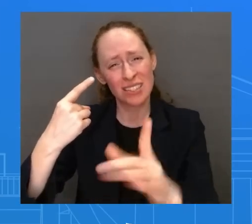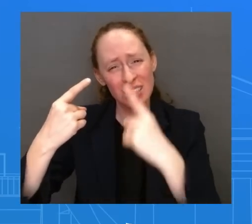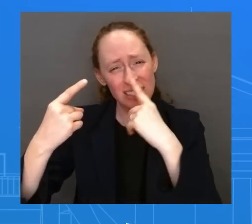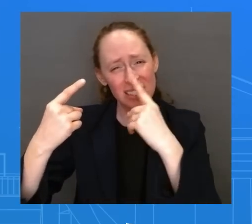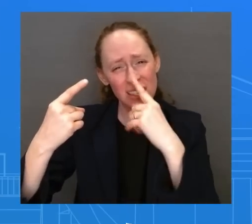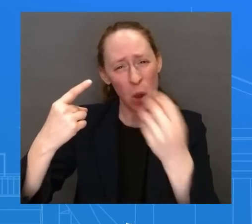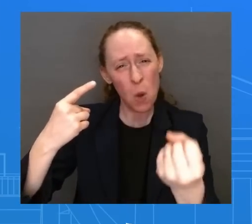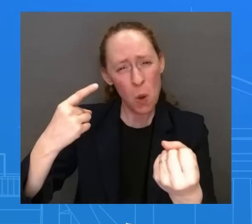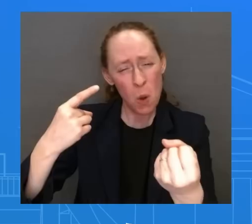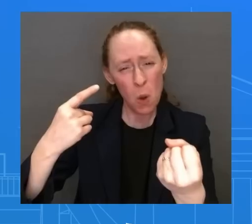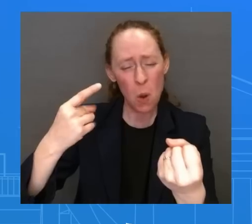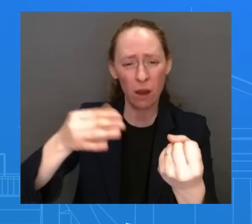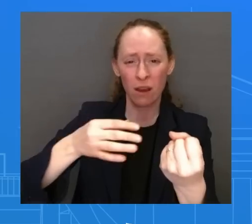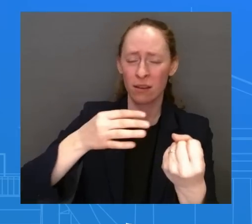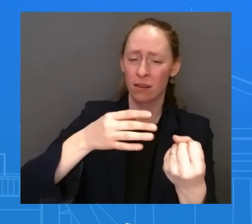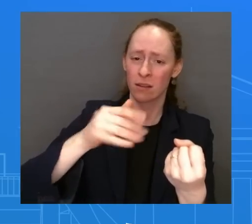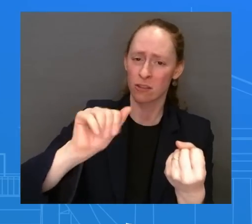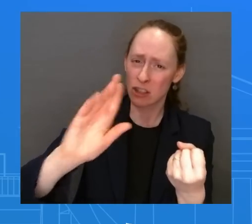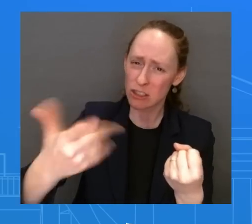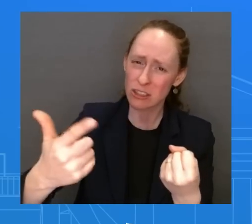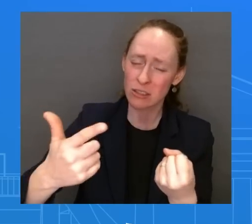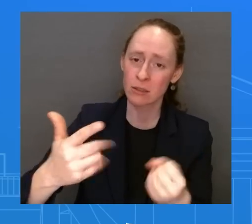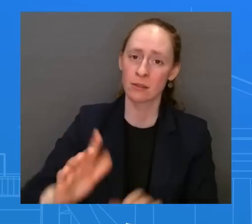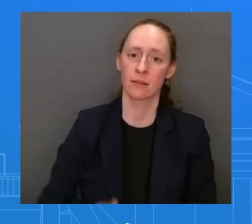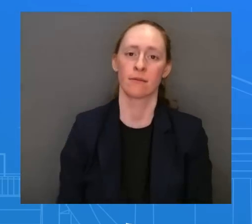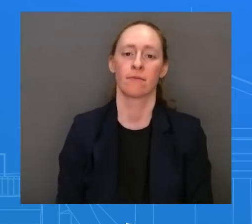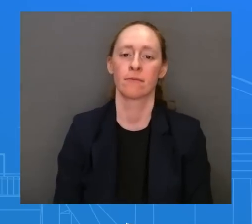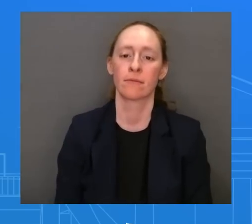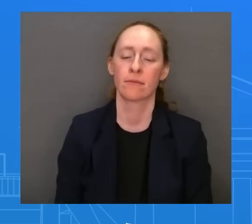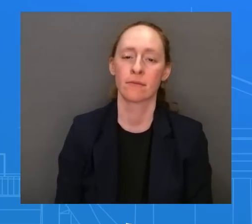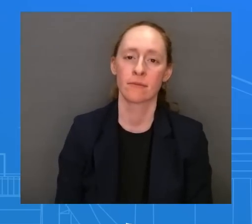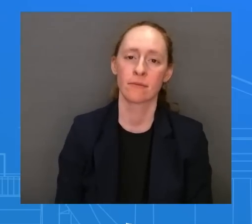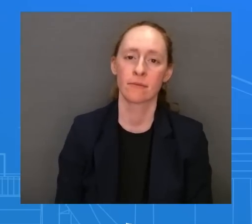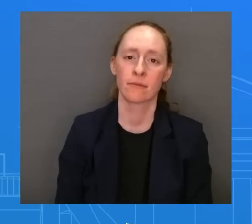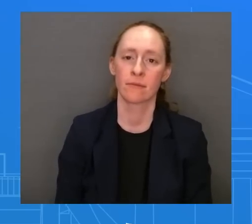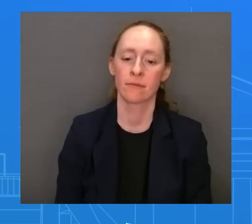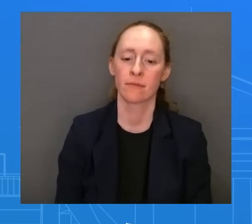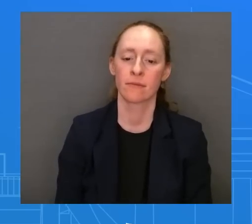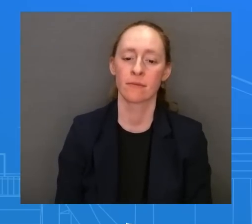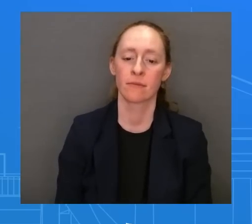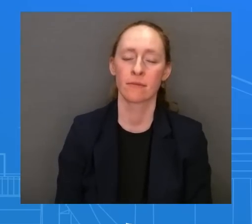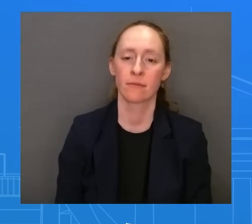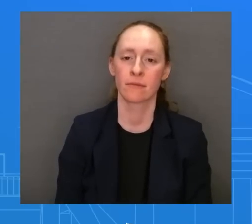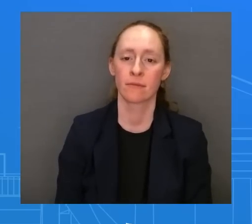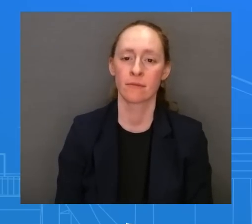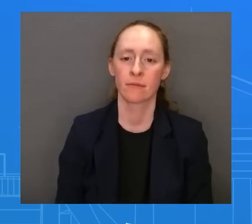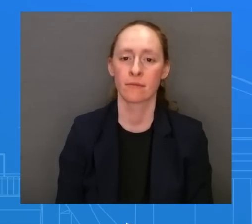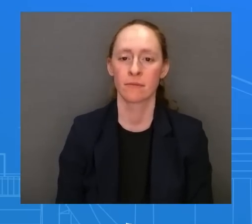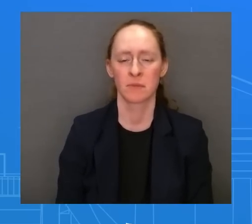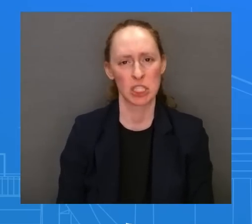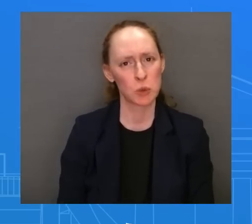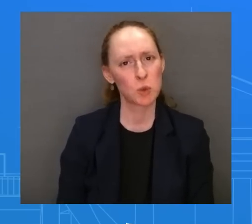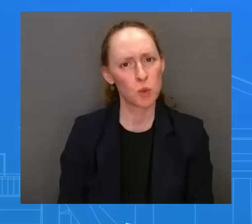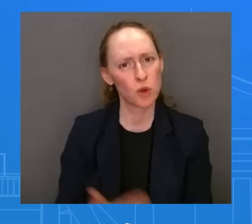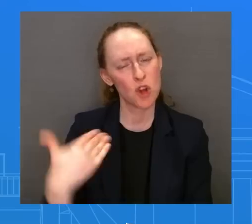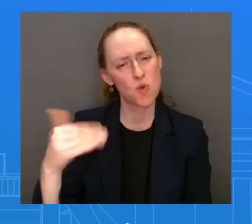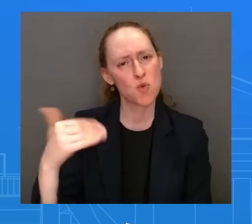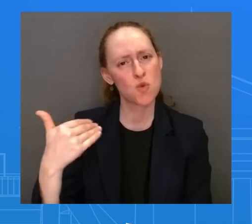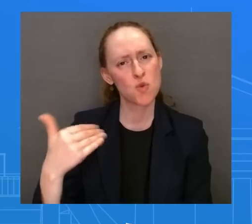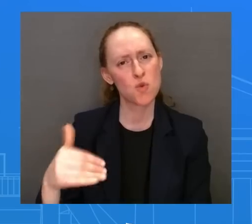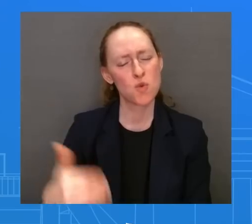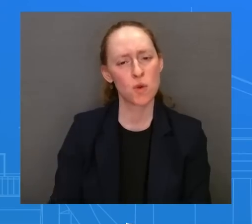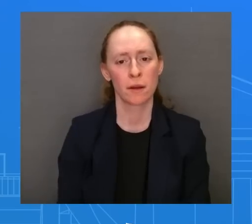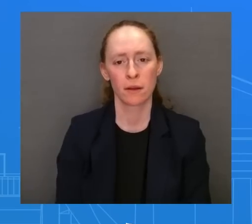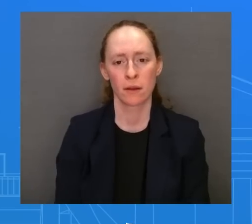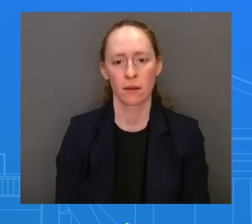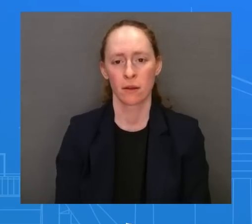scenarios and uh and probabilities that we we hadn't thought of before so that he could get military forces pre-positioned in the region so